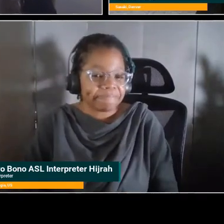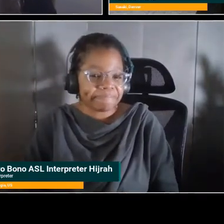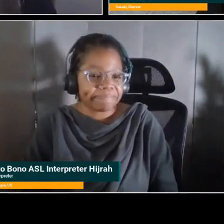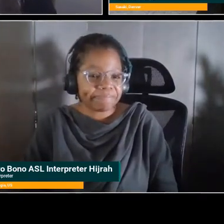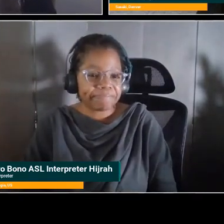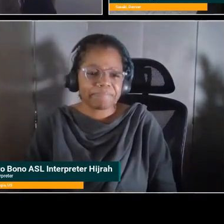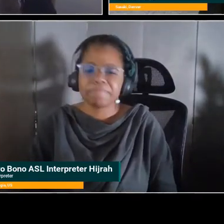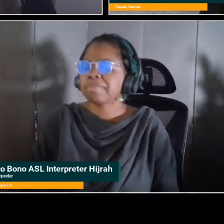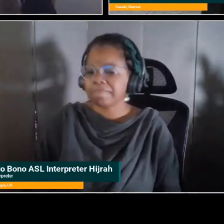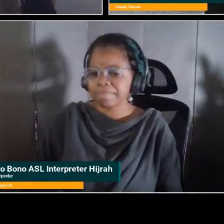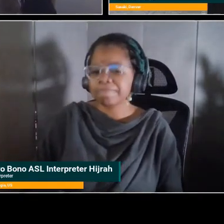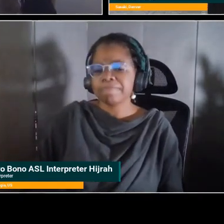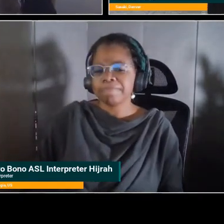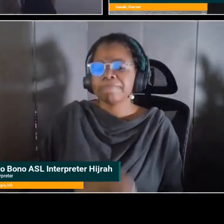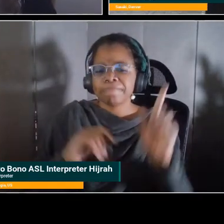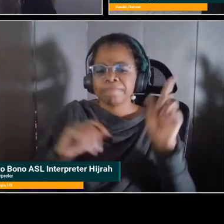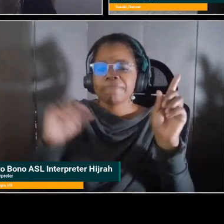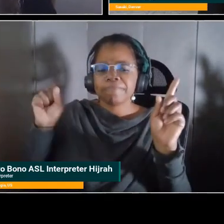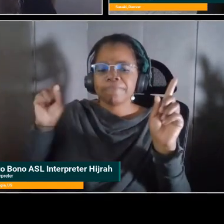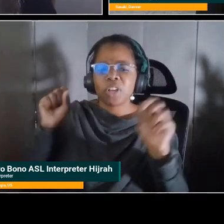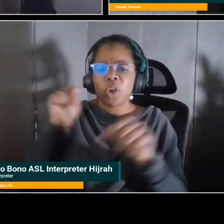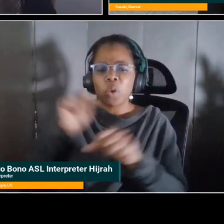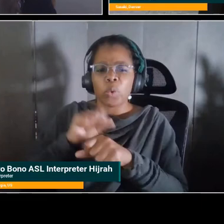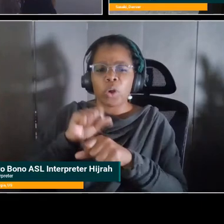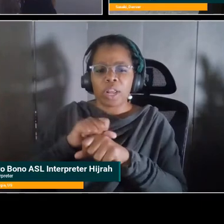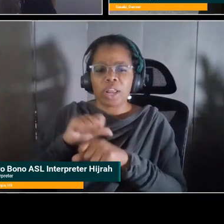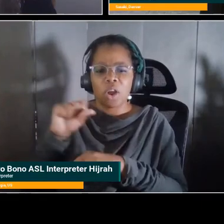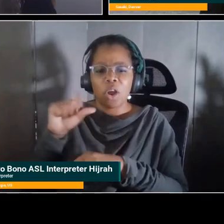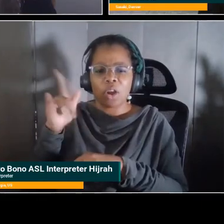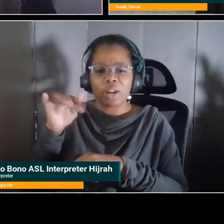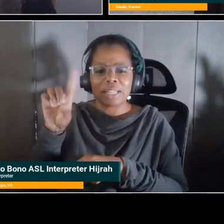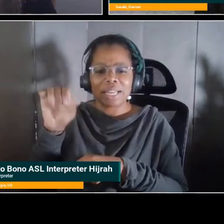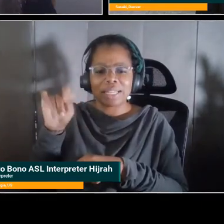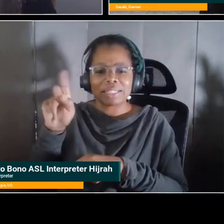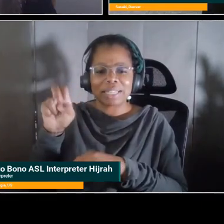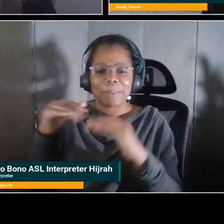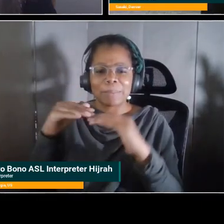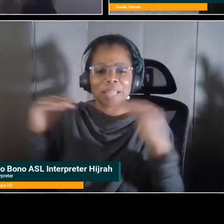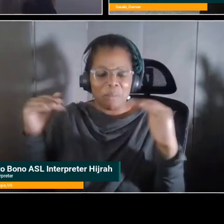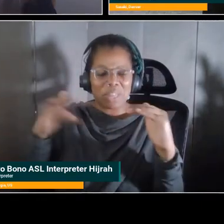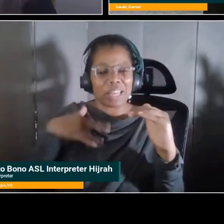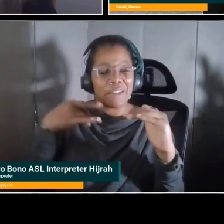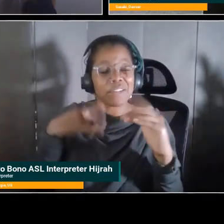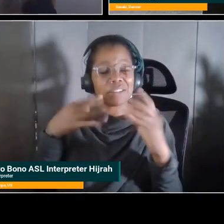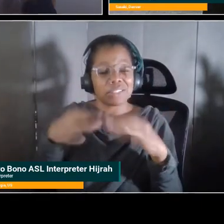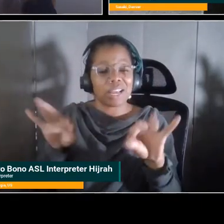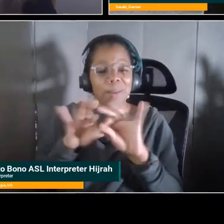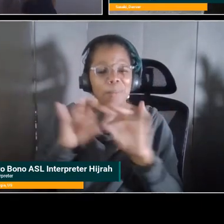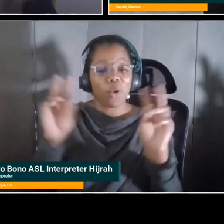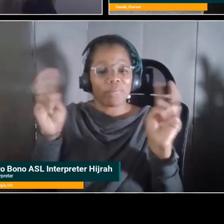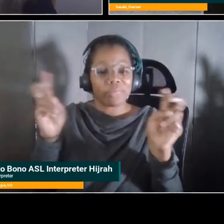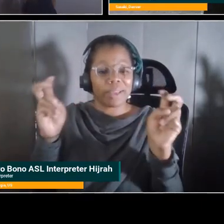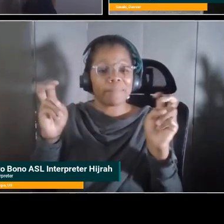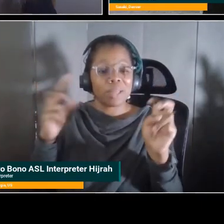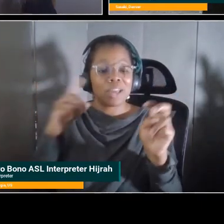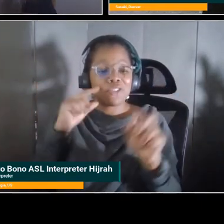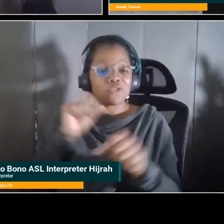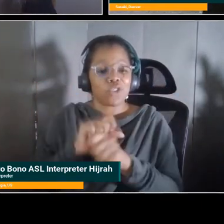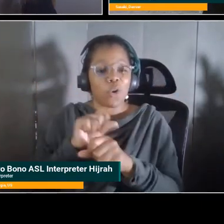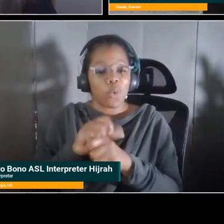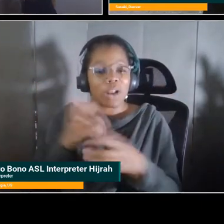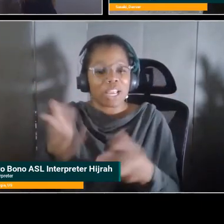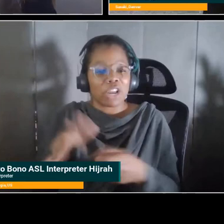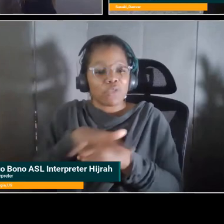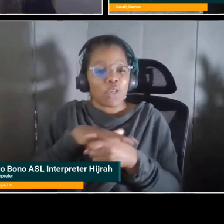Yeah, that working at a landscape level thing is certainly feels like a theme of work here amongst local,